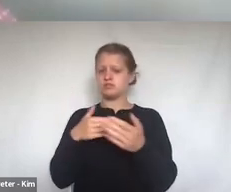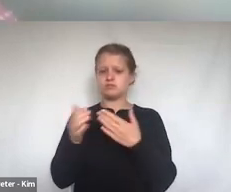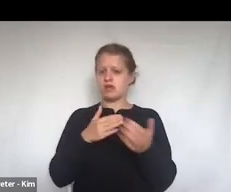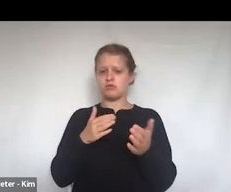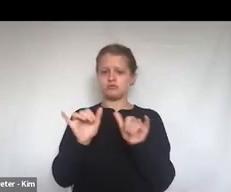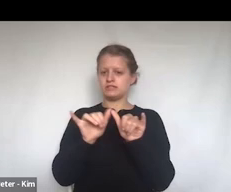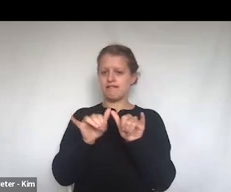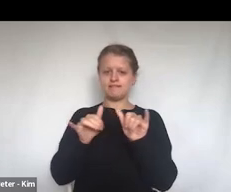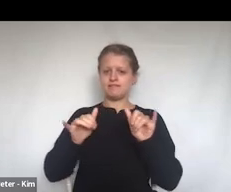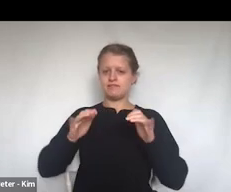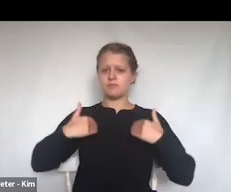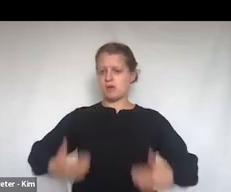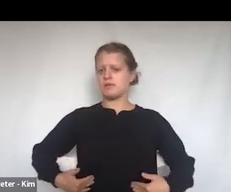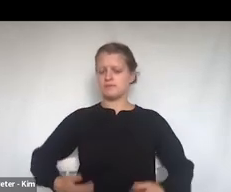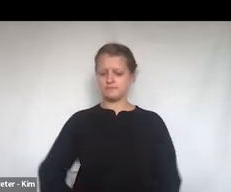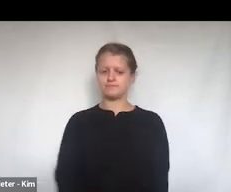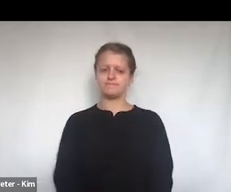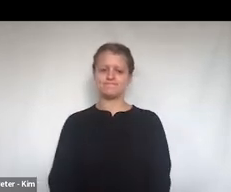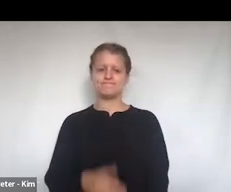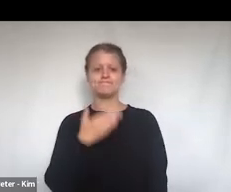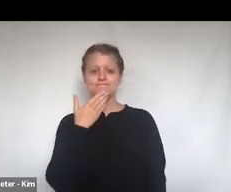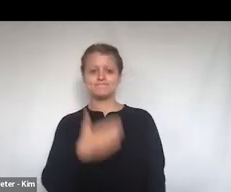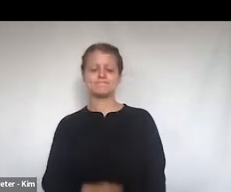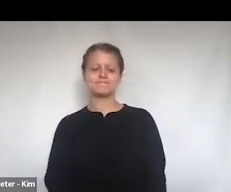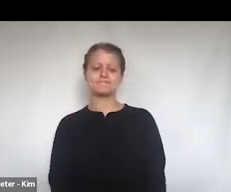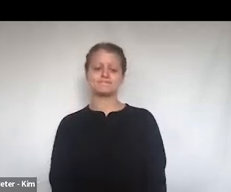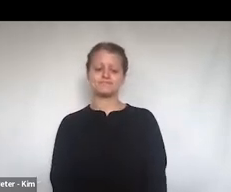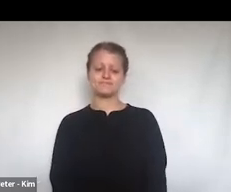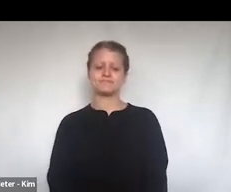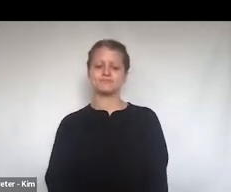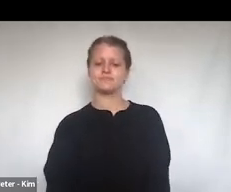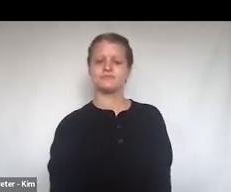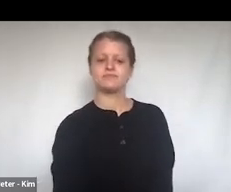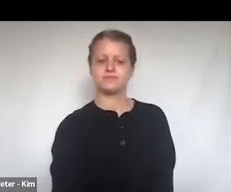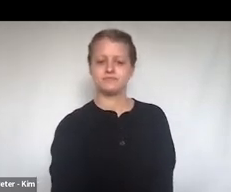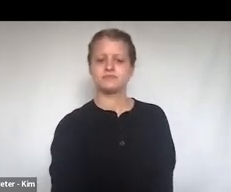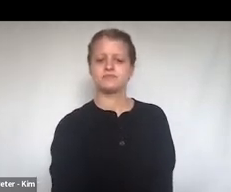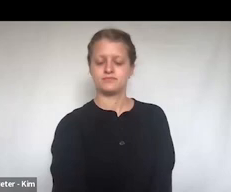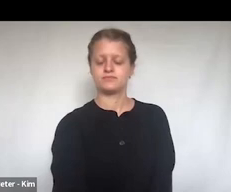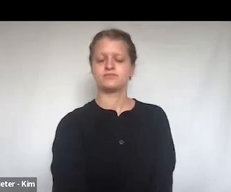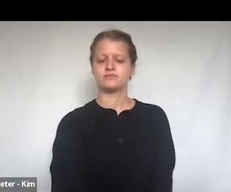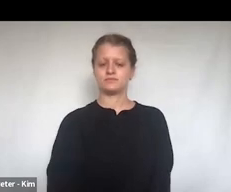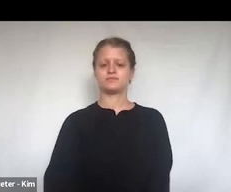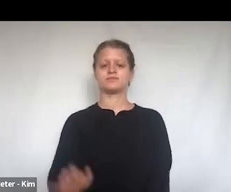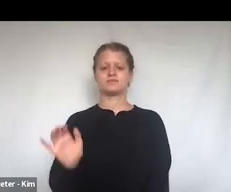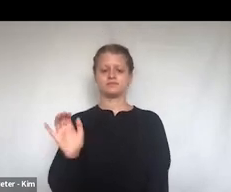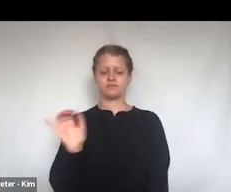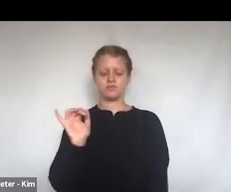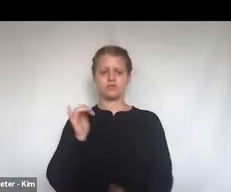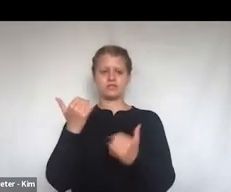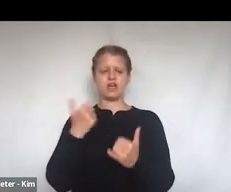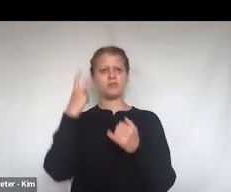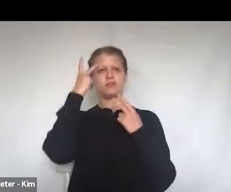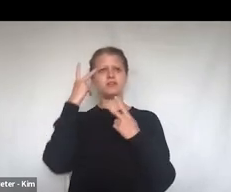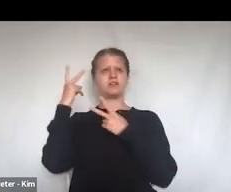Yeah. Thank you. Yeah. And I was just actually thinking back to your last response,